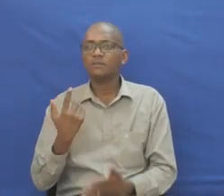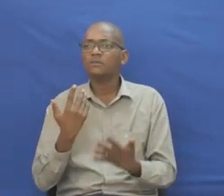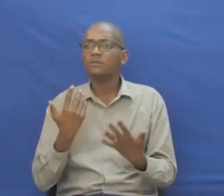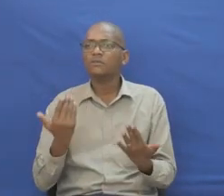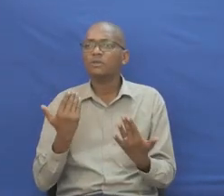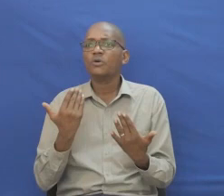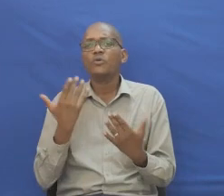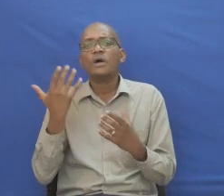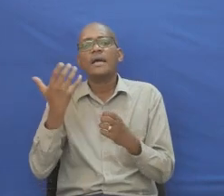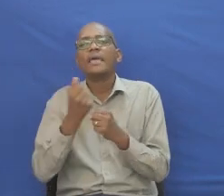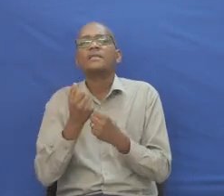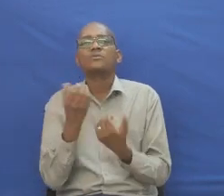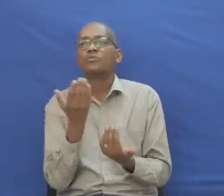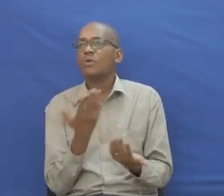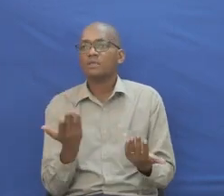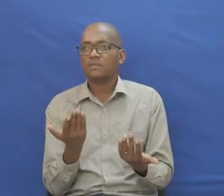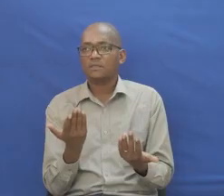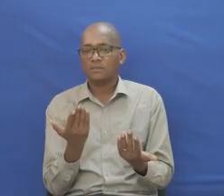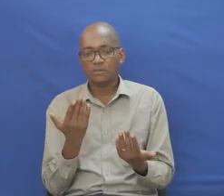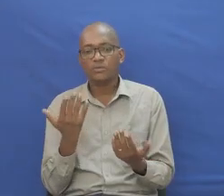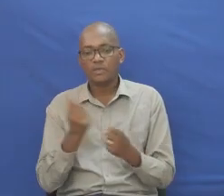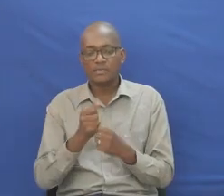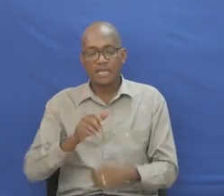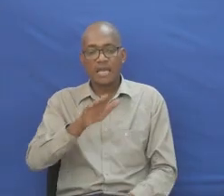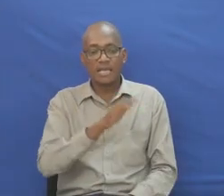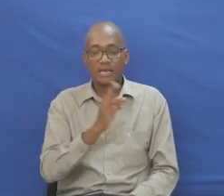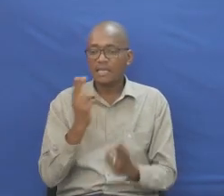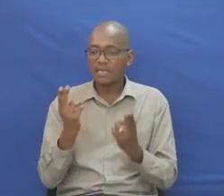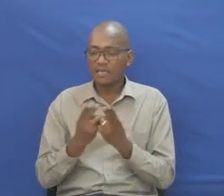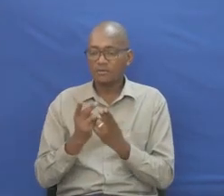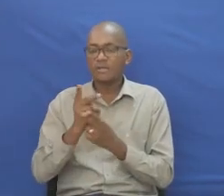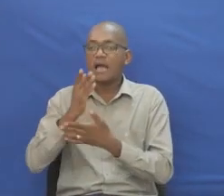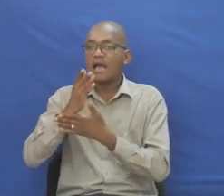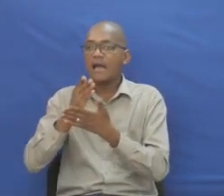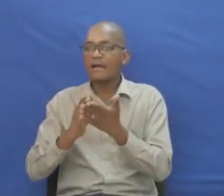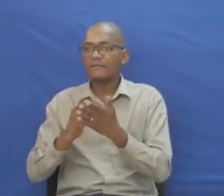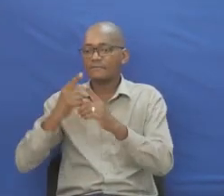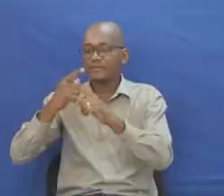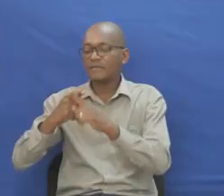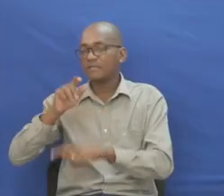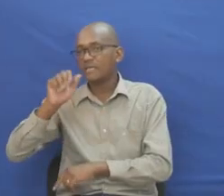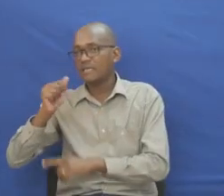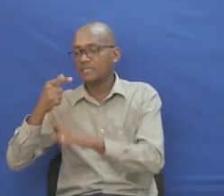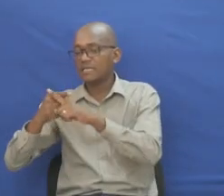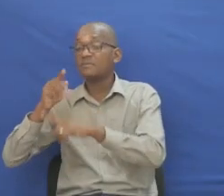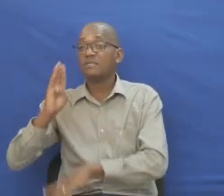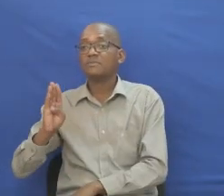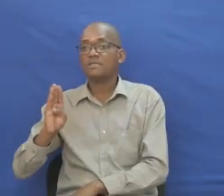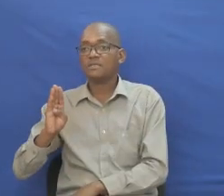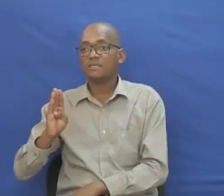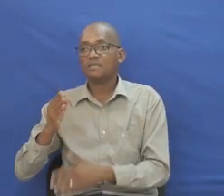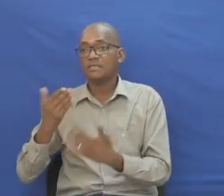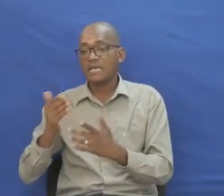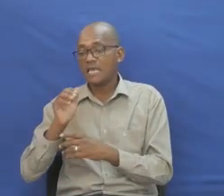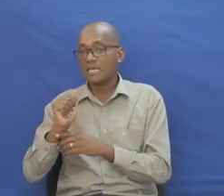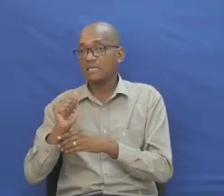We are going to get area equals to a half times A times B, whereby your A, it is